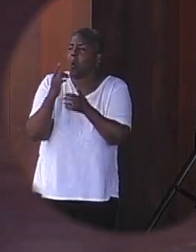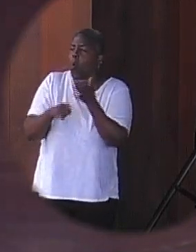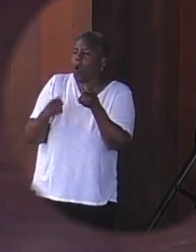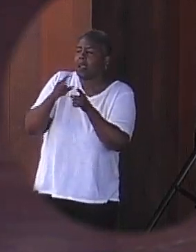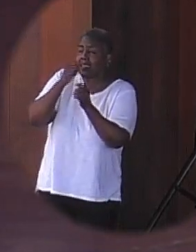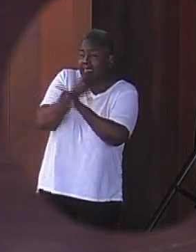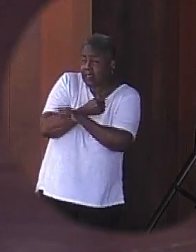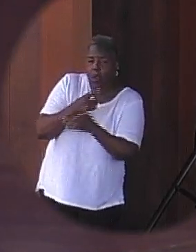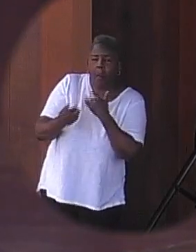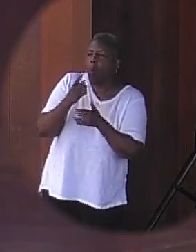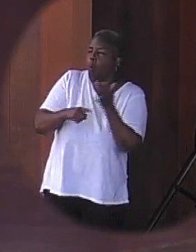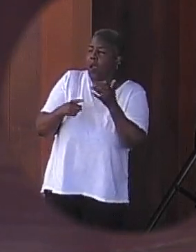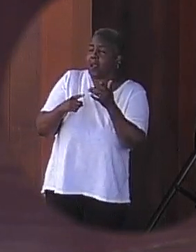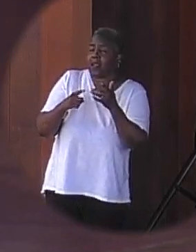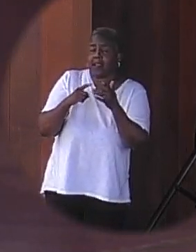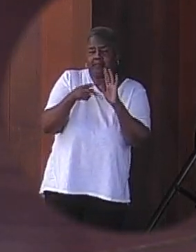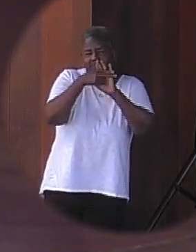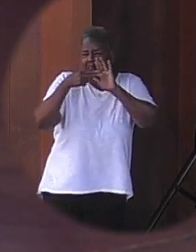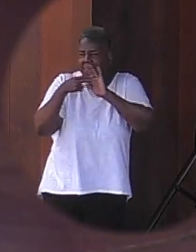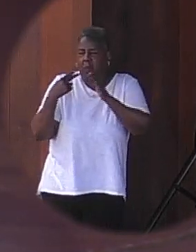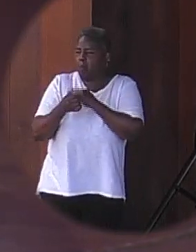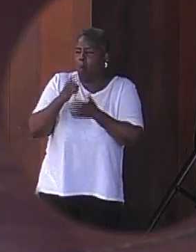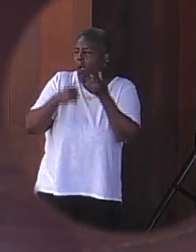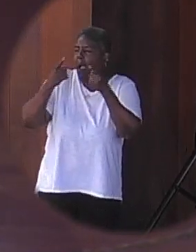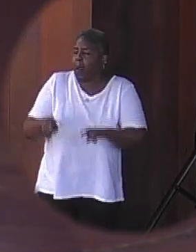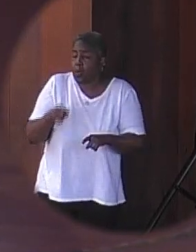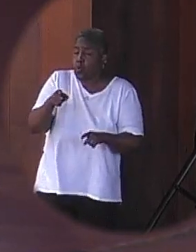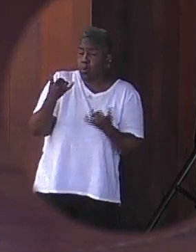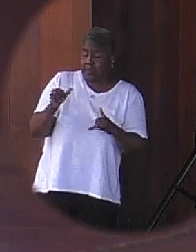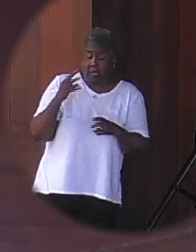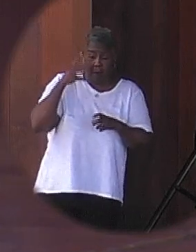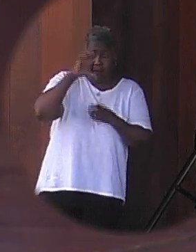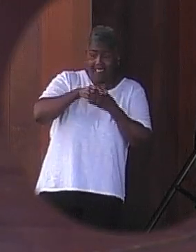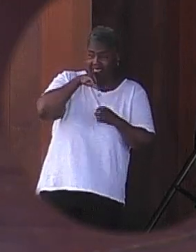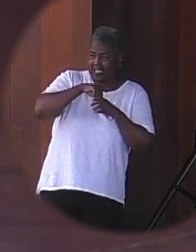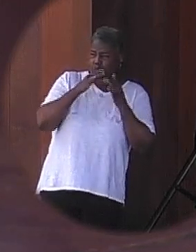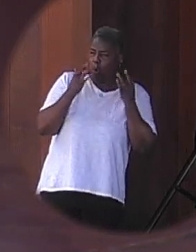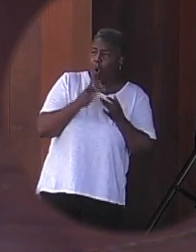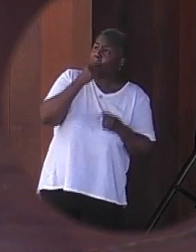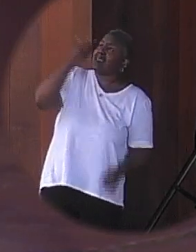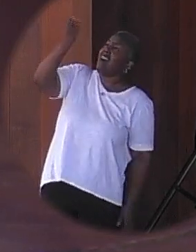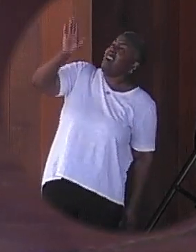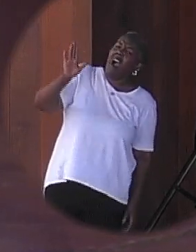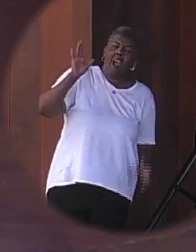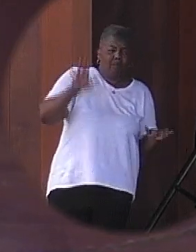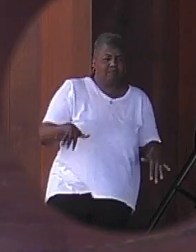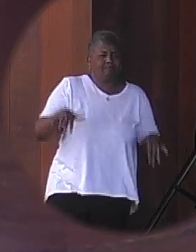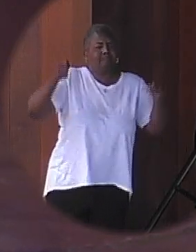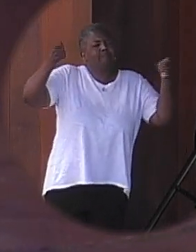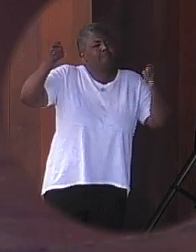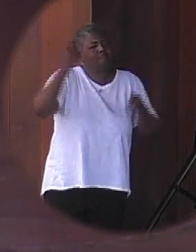the statistics, no matter what the stereotype, you can still believe in your heart that because our God reigns on